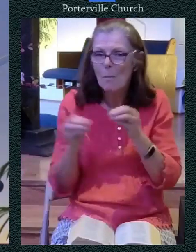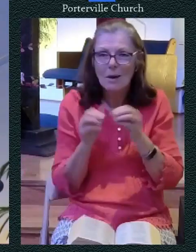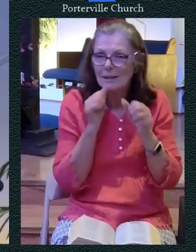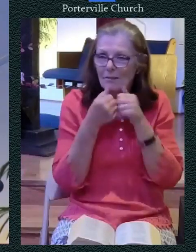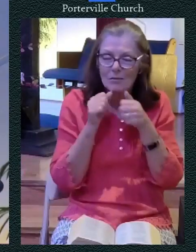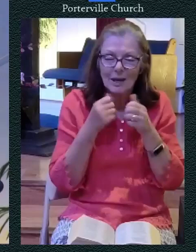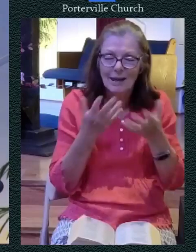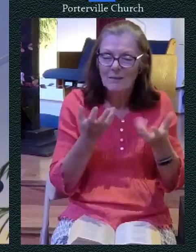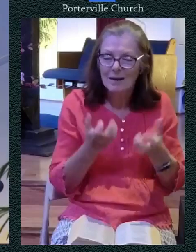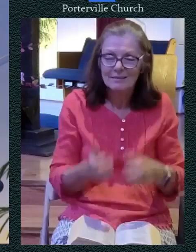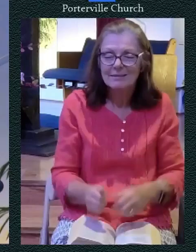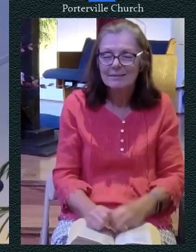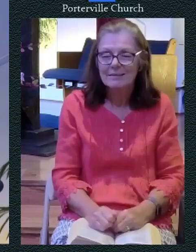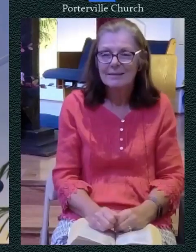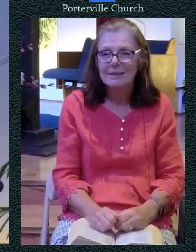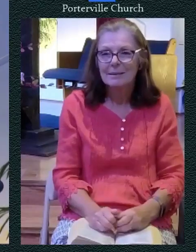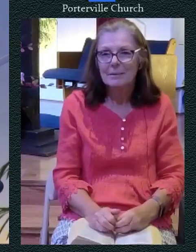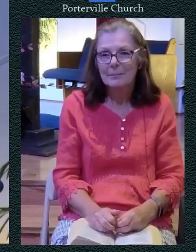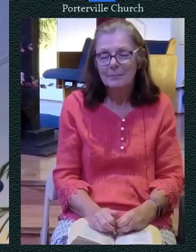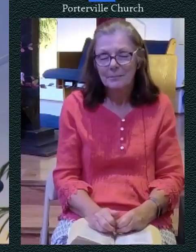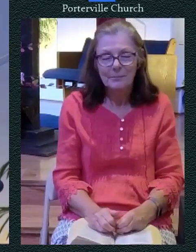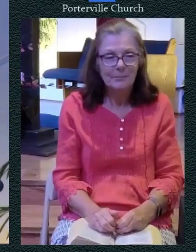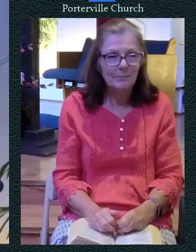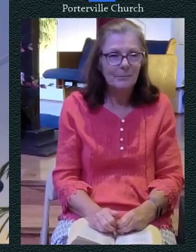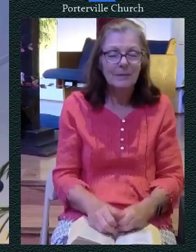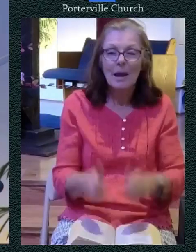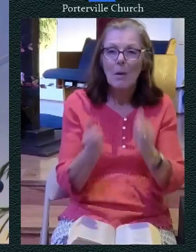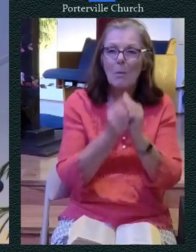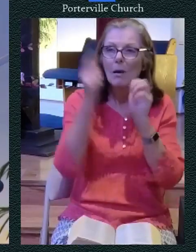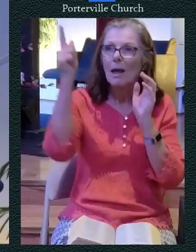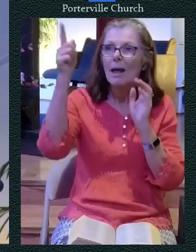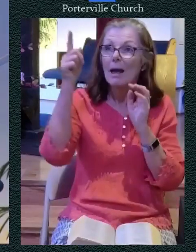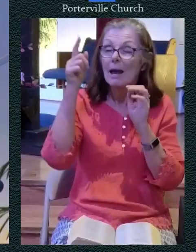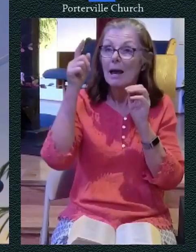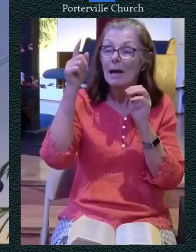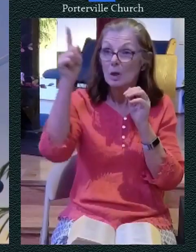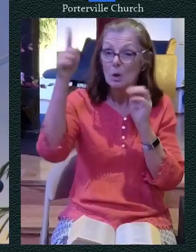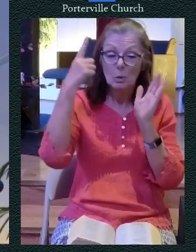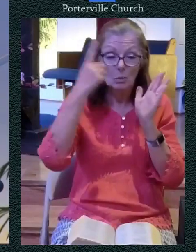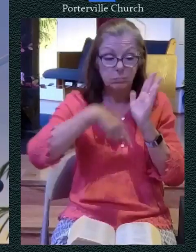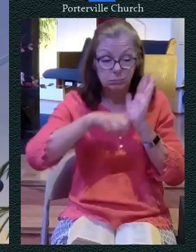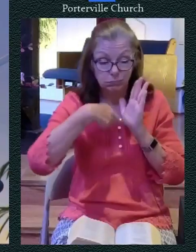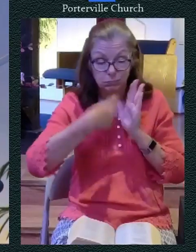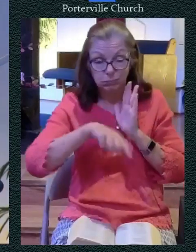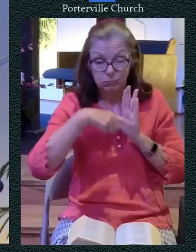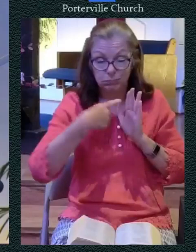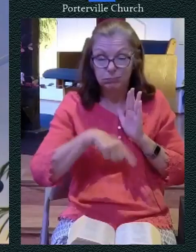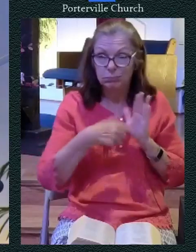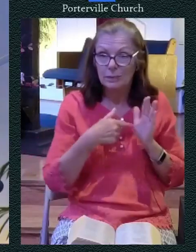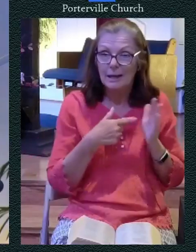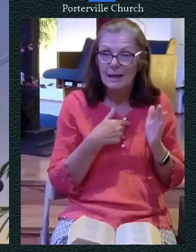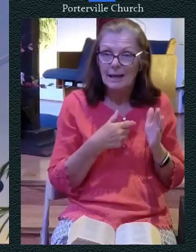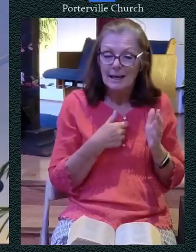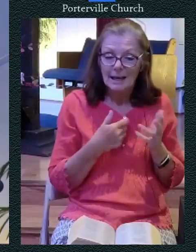With reproofs, and then he summarizes, with reproofs you chasten a man for iniquity. You consume as a moth what is